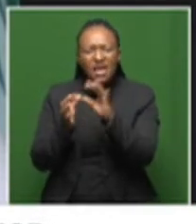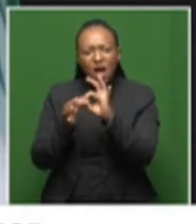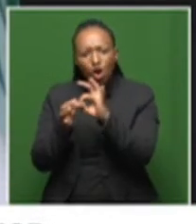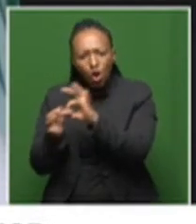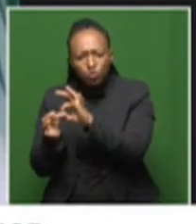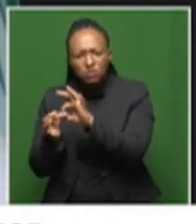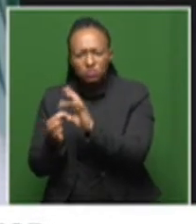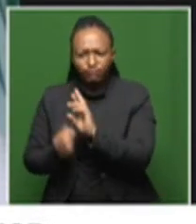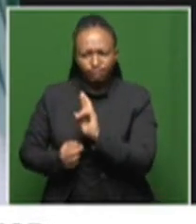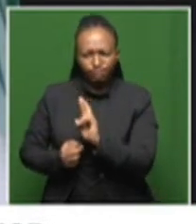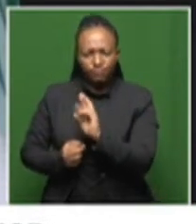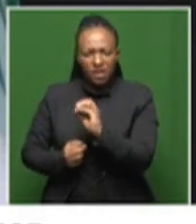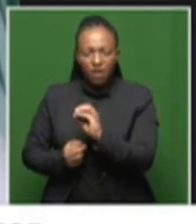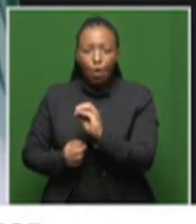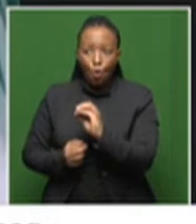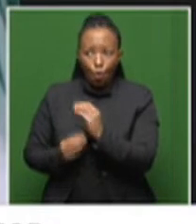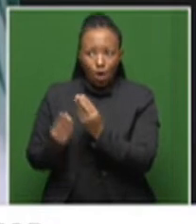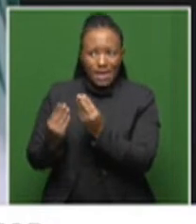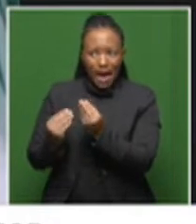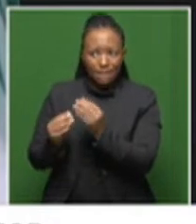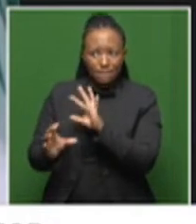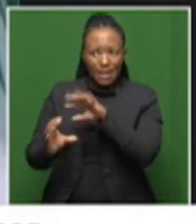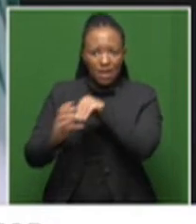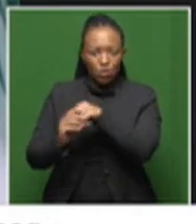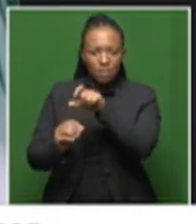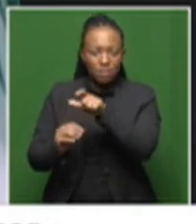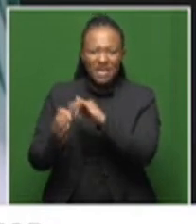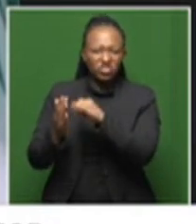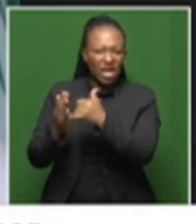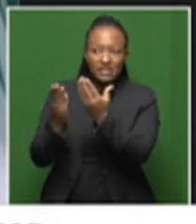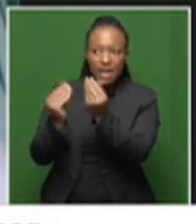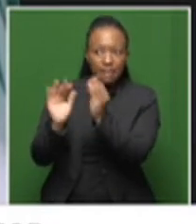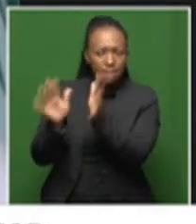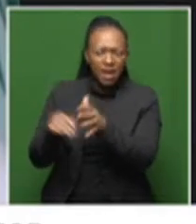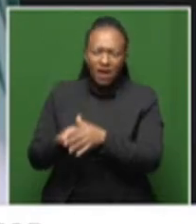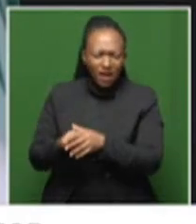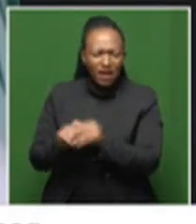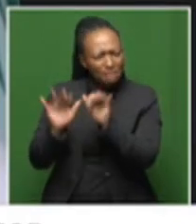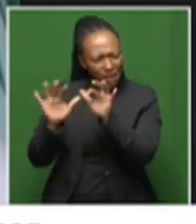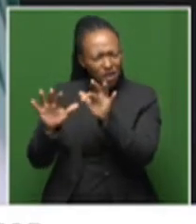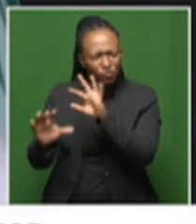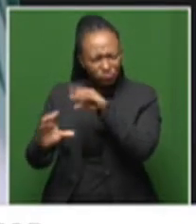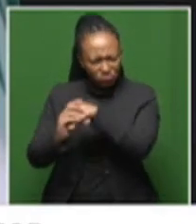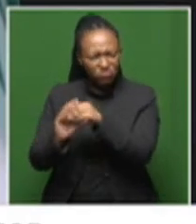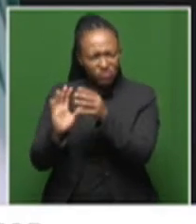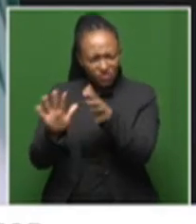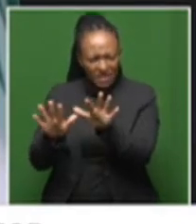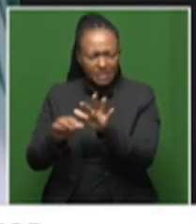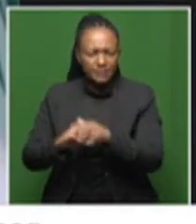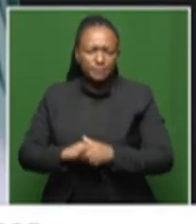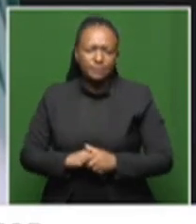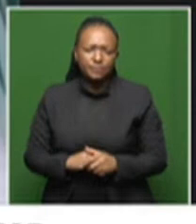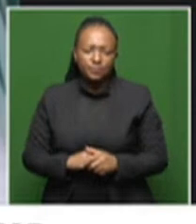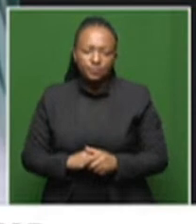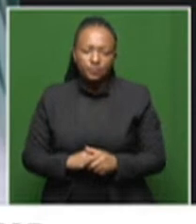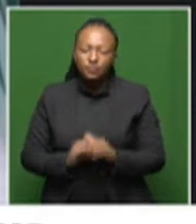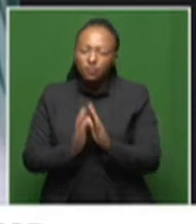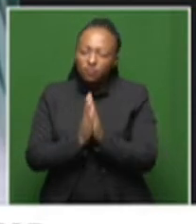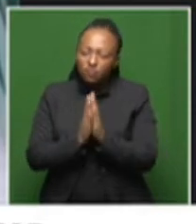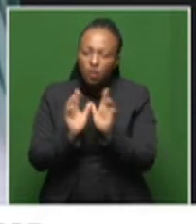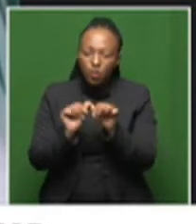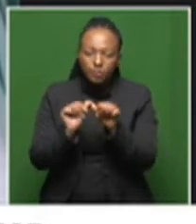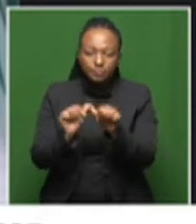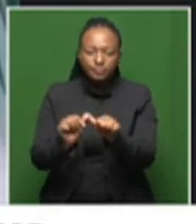we start realizing what these numbers are just not numbers, but are people around us. And we continue to urge you as